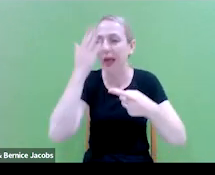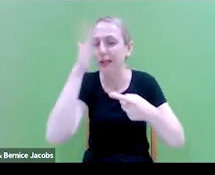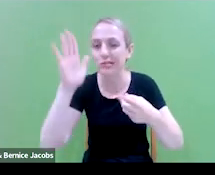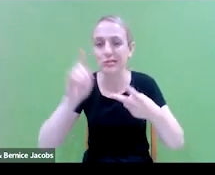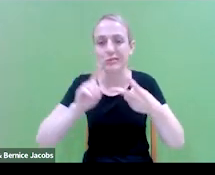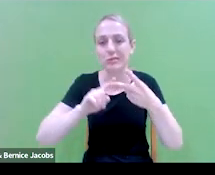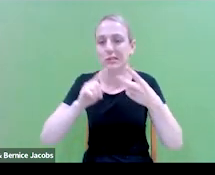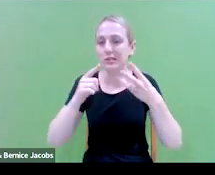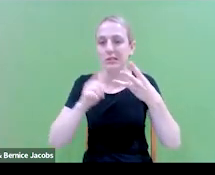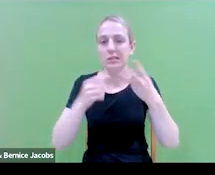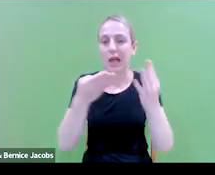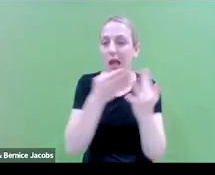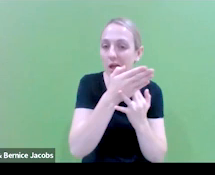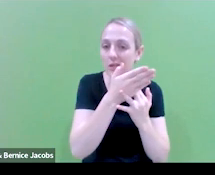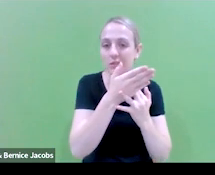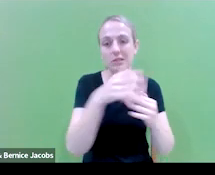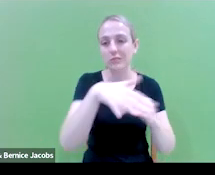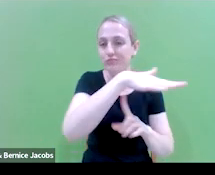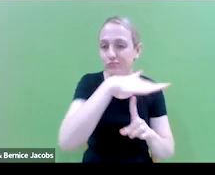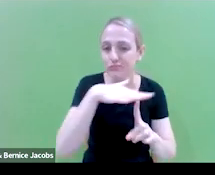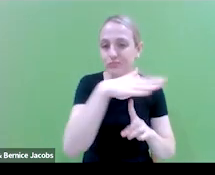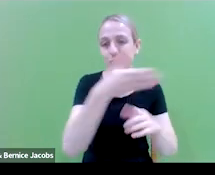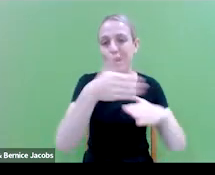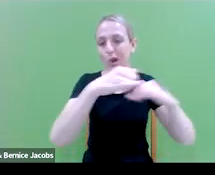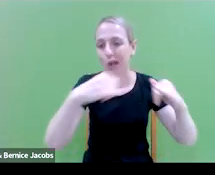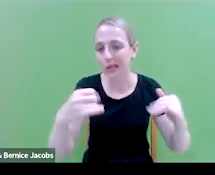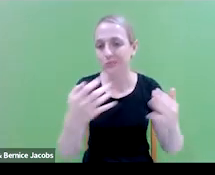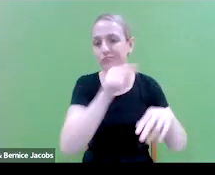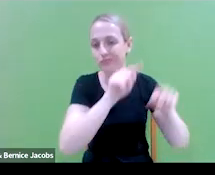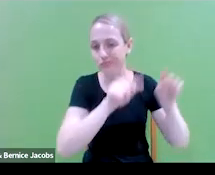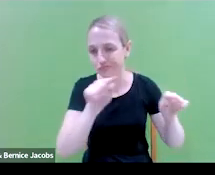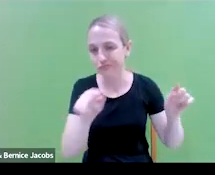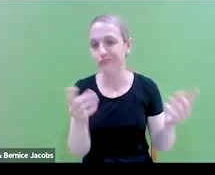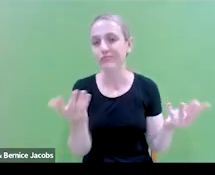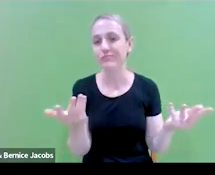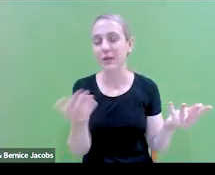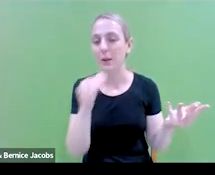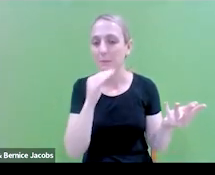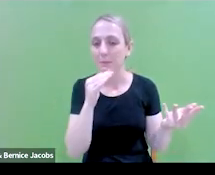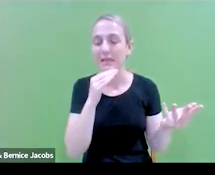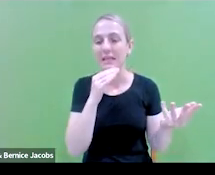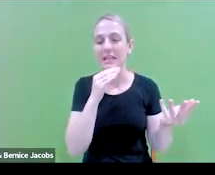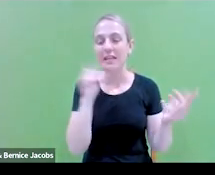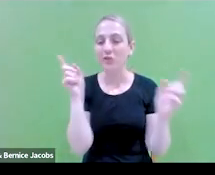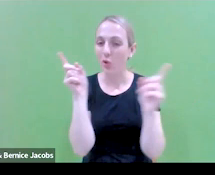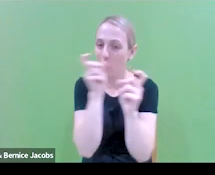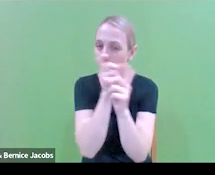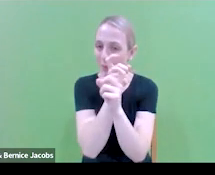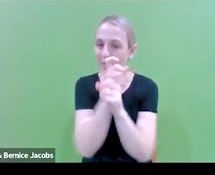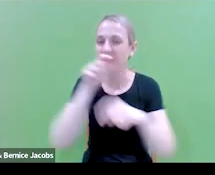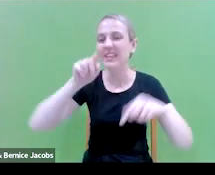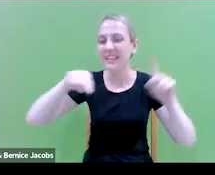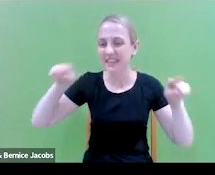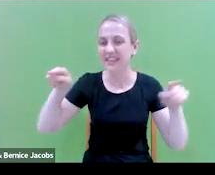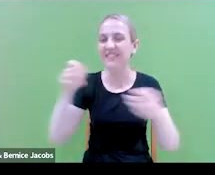access to environments and platforms. So it's a complex network in terms of getting to